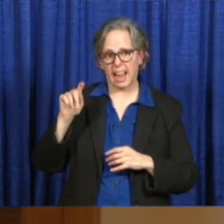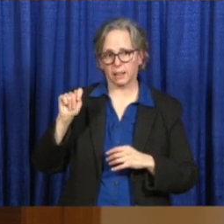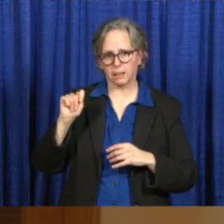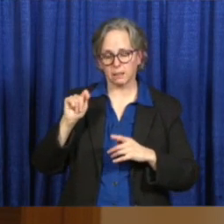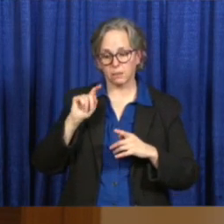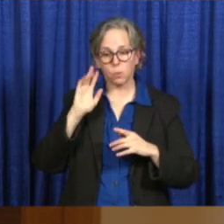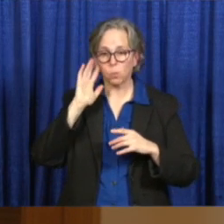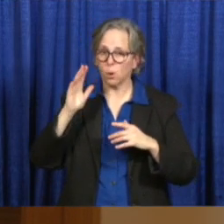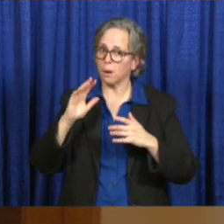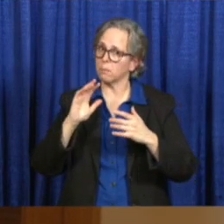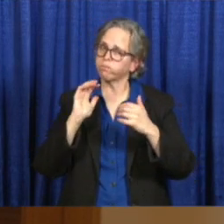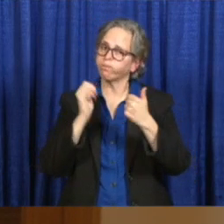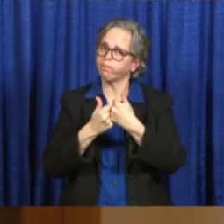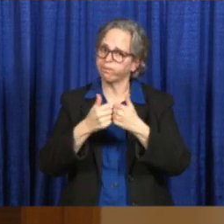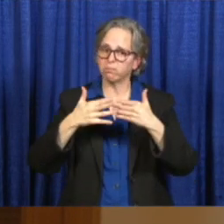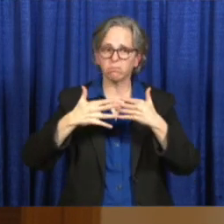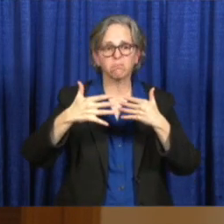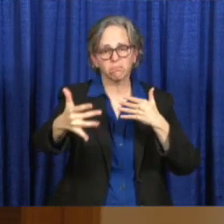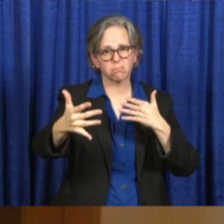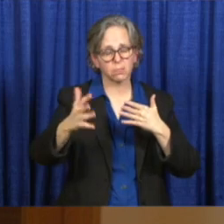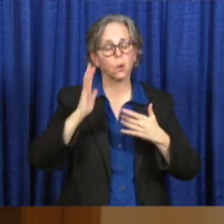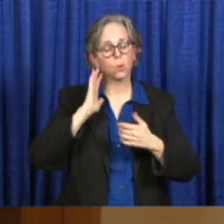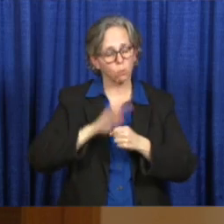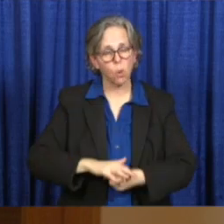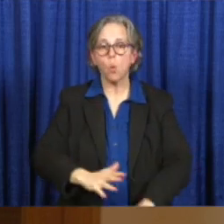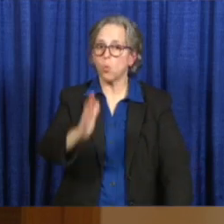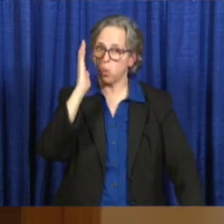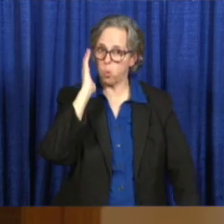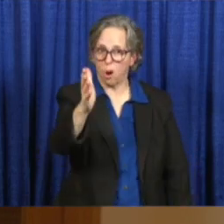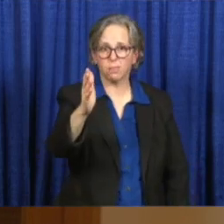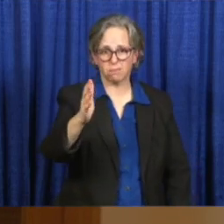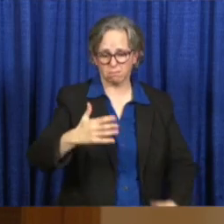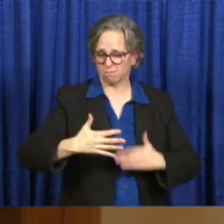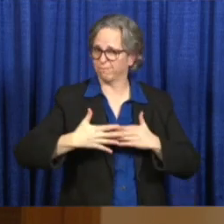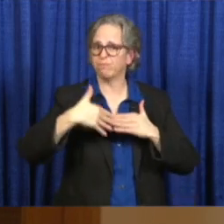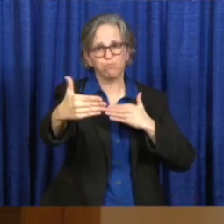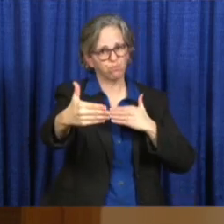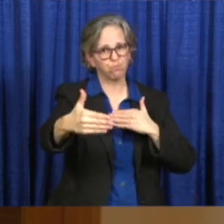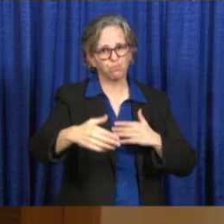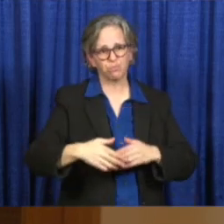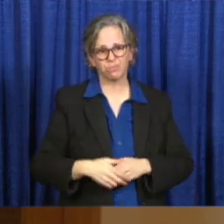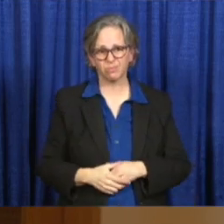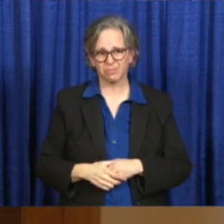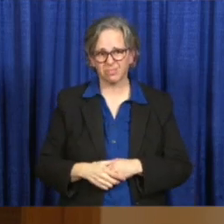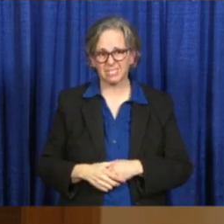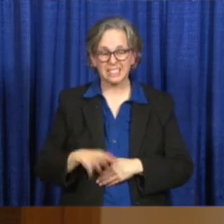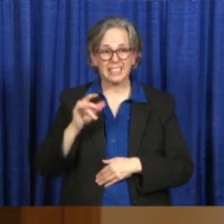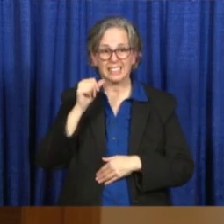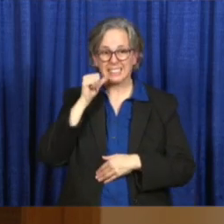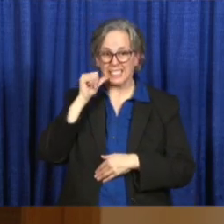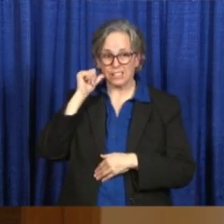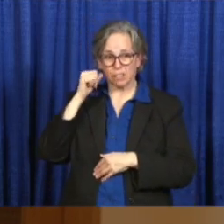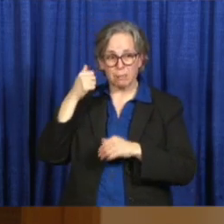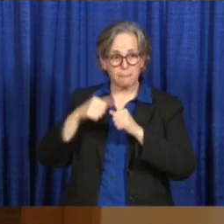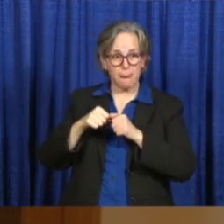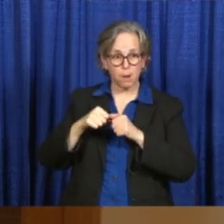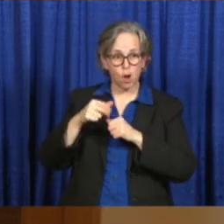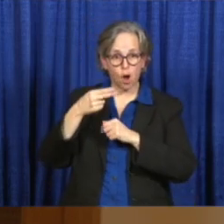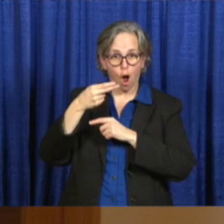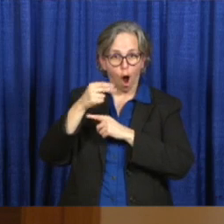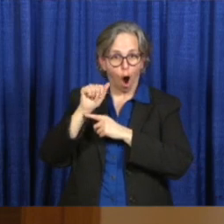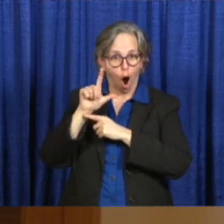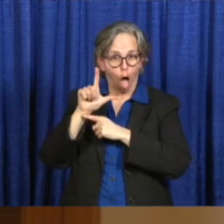feel yourself, take that check. As Director Lori Chris said, if you're hangry, remember to eat a little